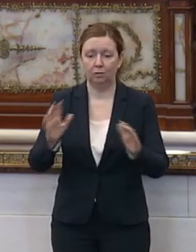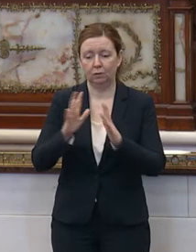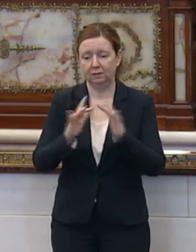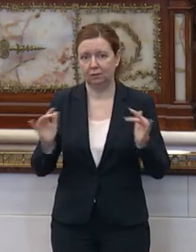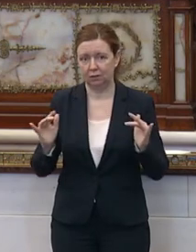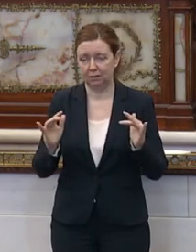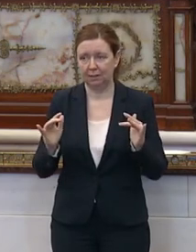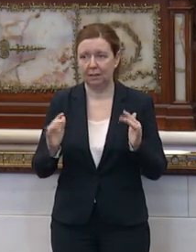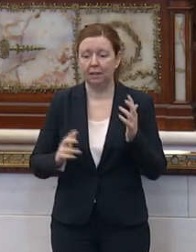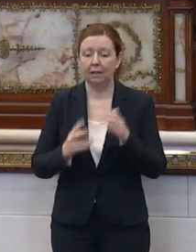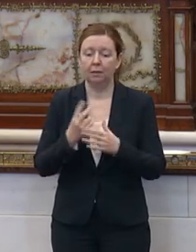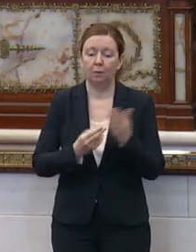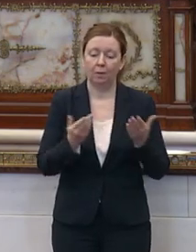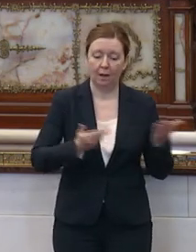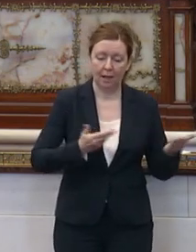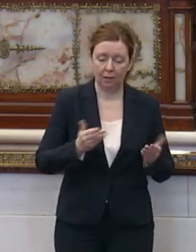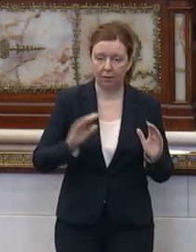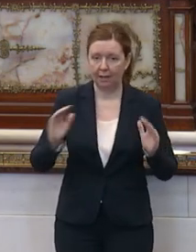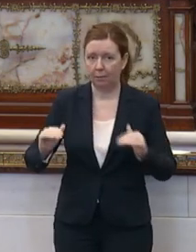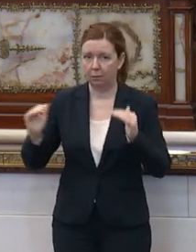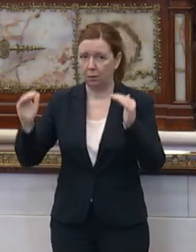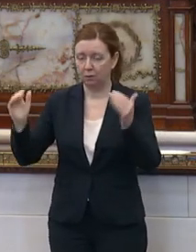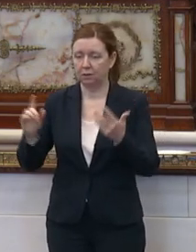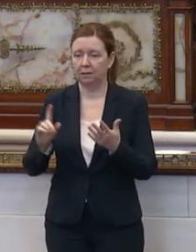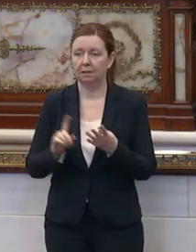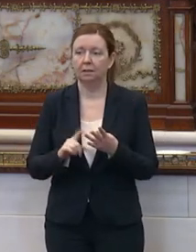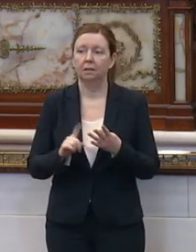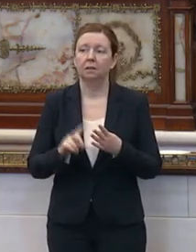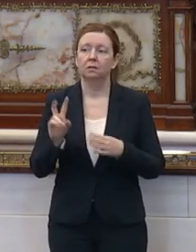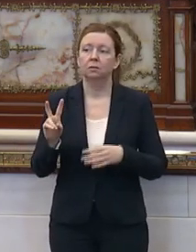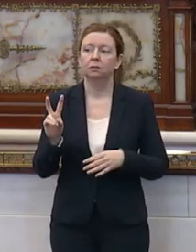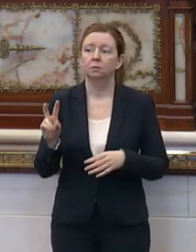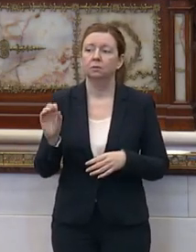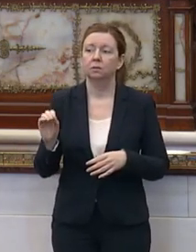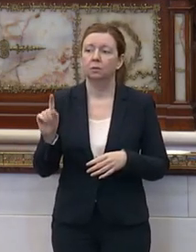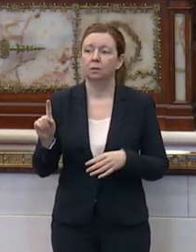diversity in both hiring and promotion. And resolution number